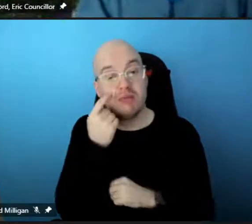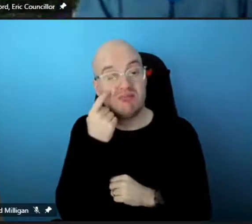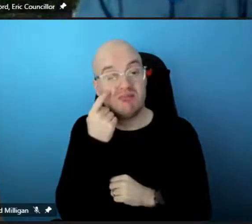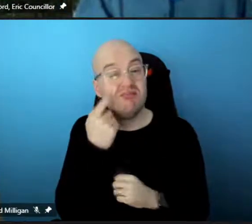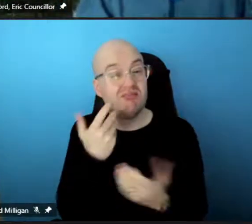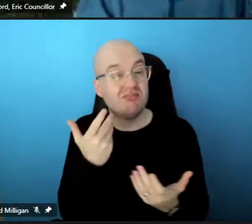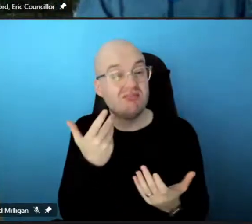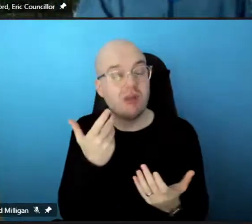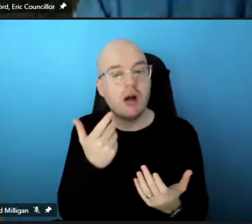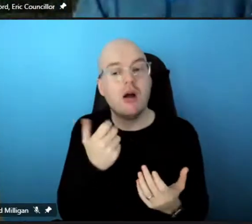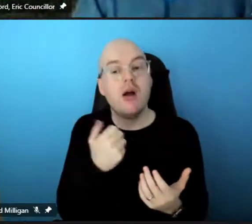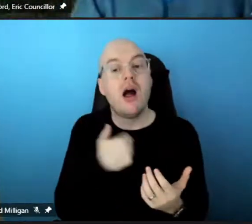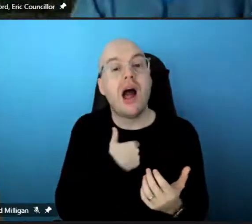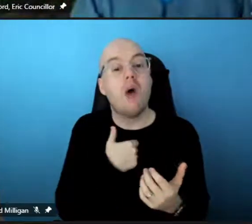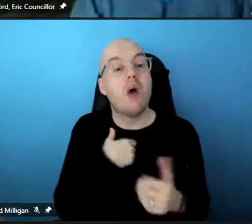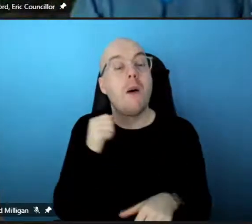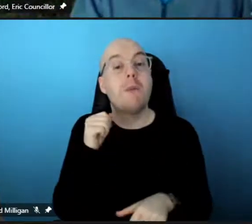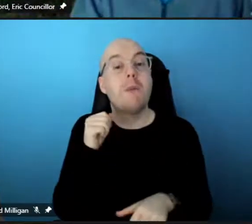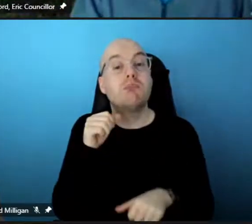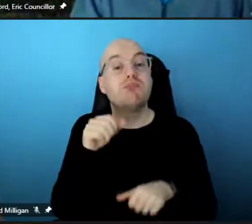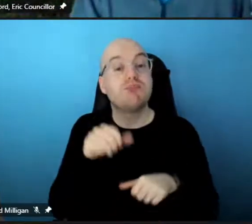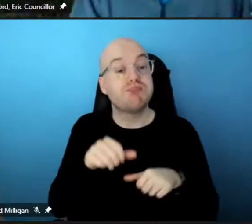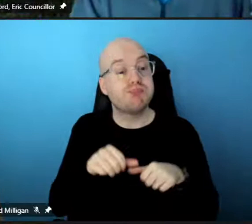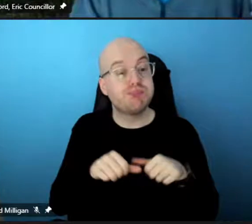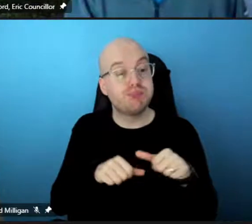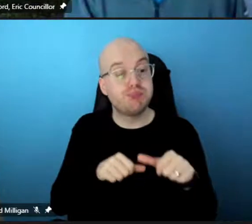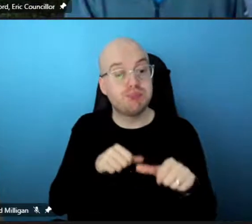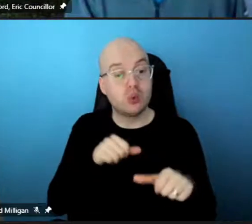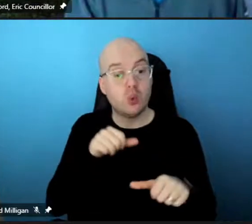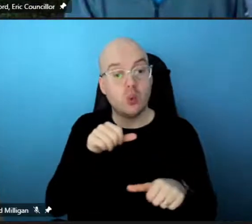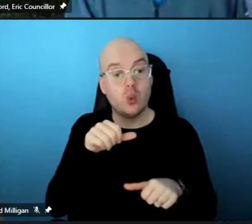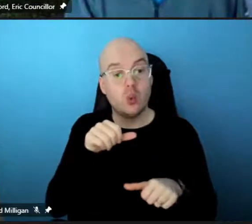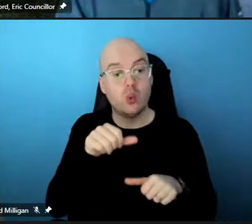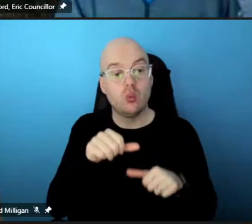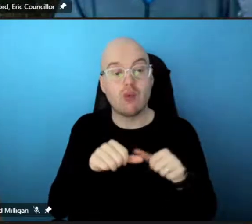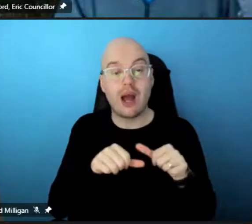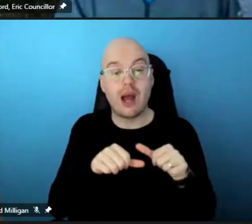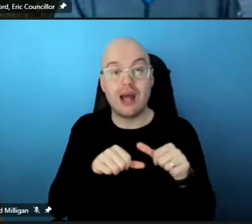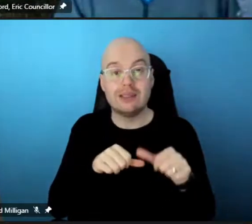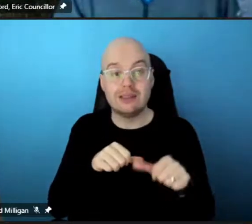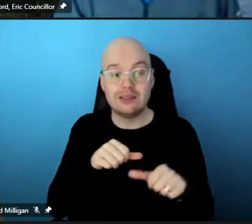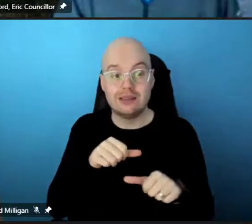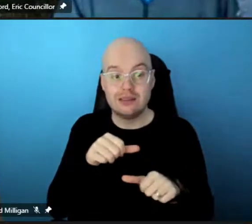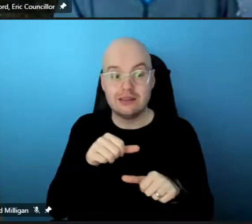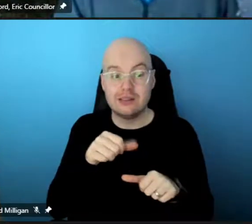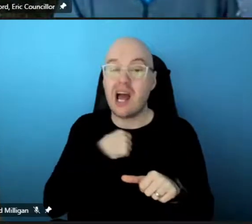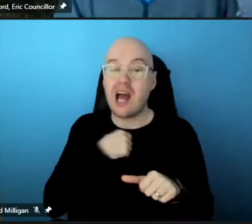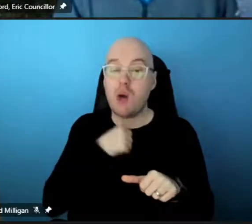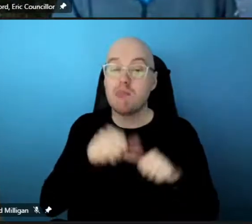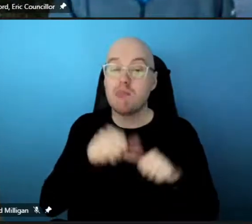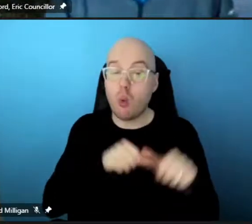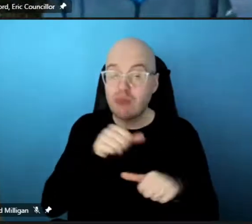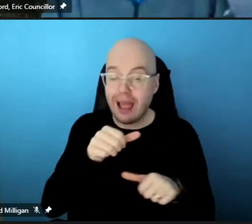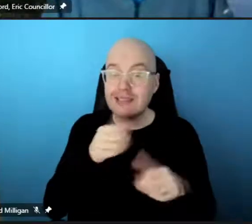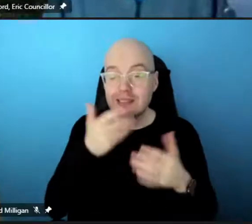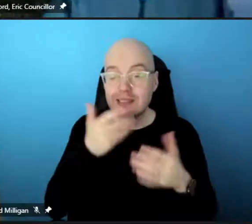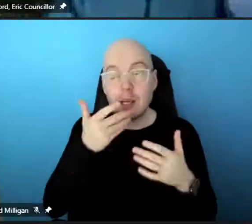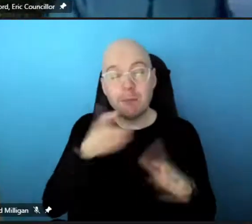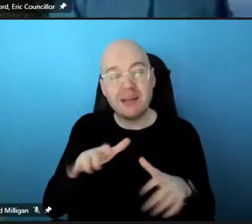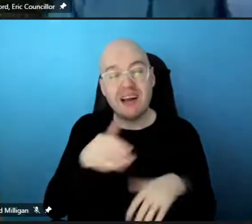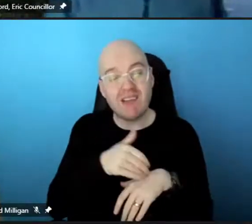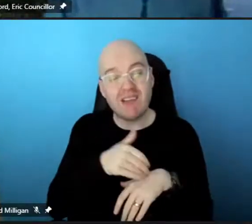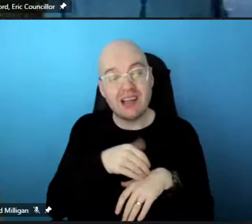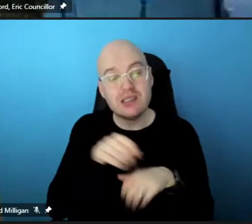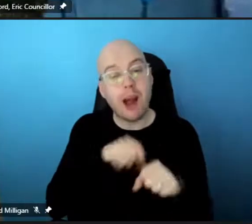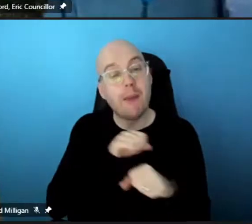still being impacted by the pandemic, in particular in this period that's been reported to September 21. But the